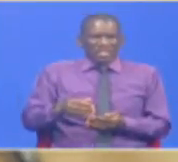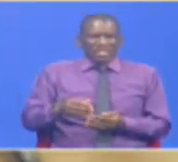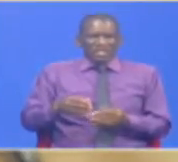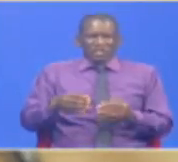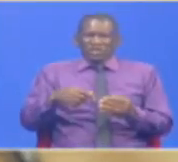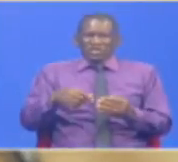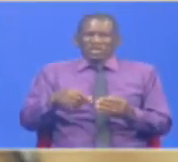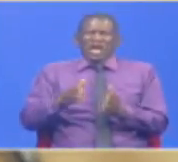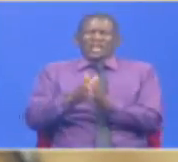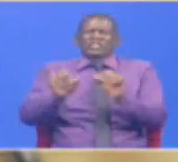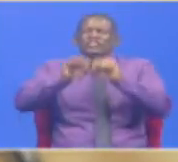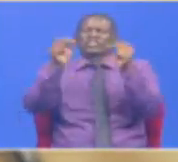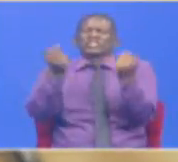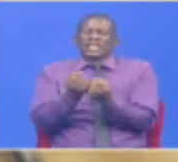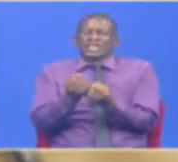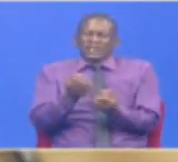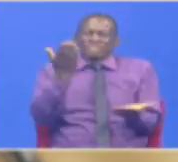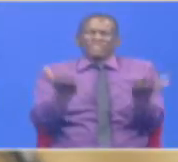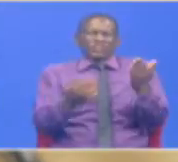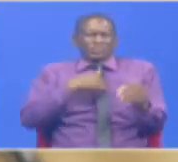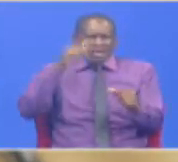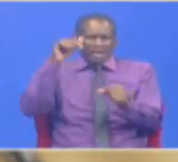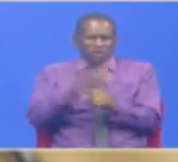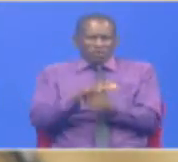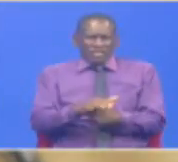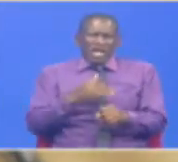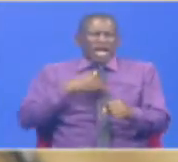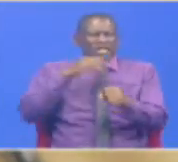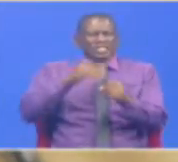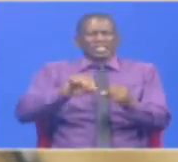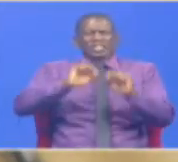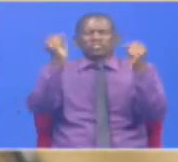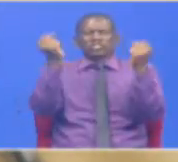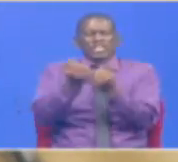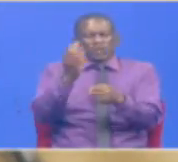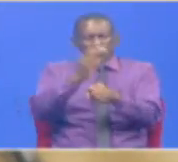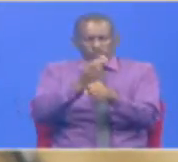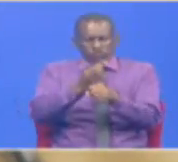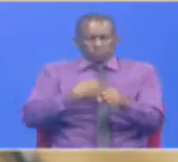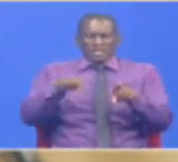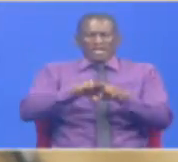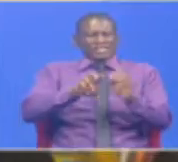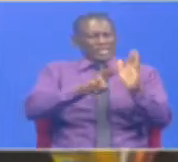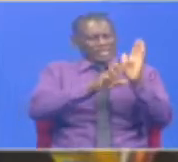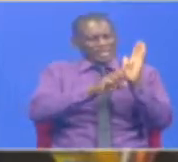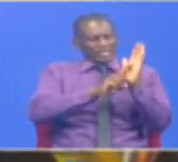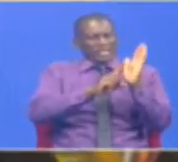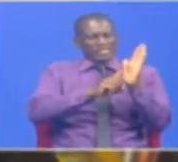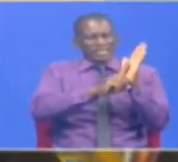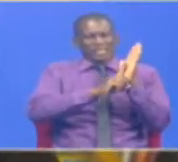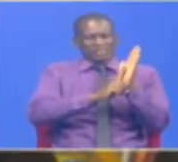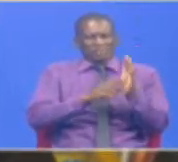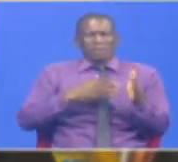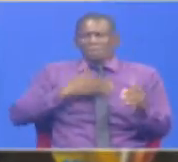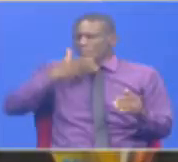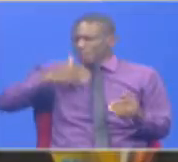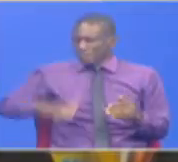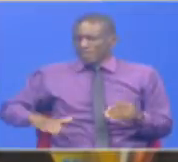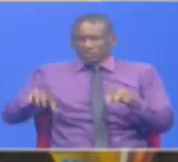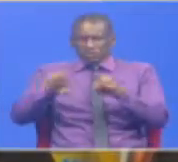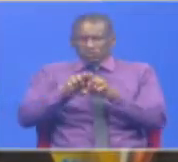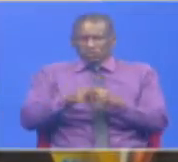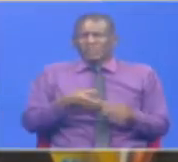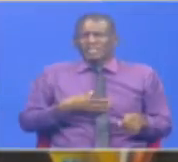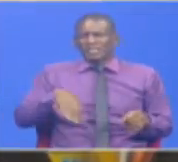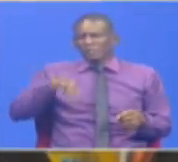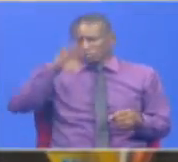the society and used as a role model by some parents to their kids. My parents also were very